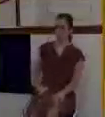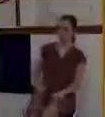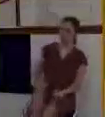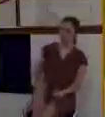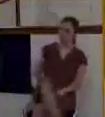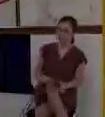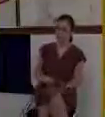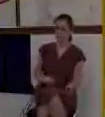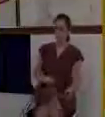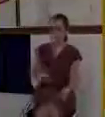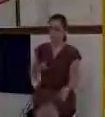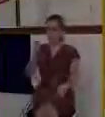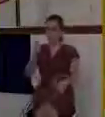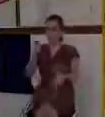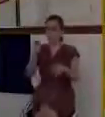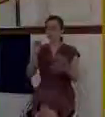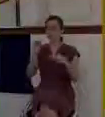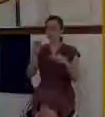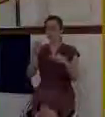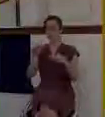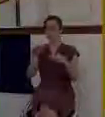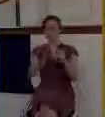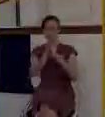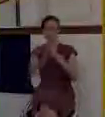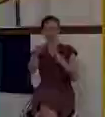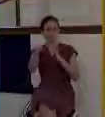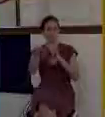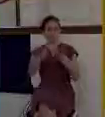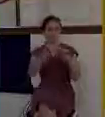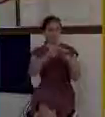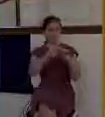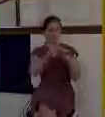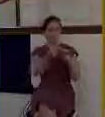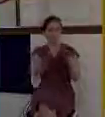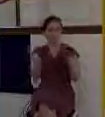And I would ask you, friend, with heads bowed and eyes closed,